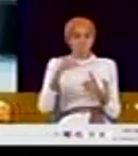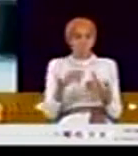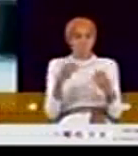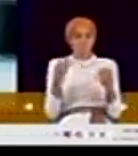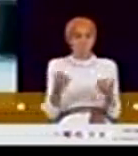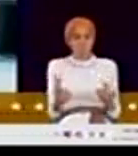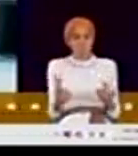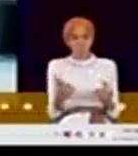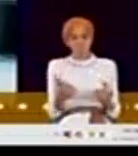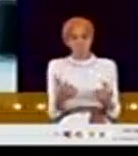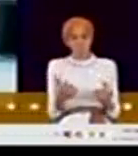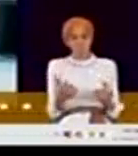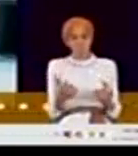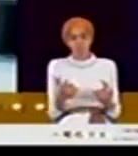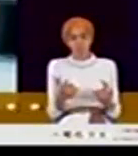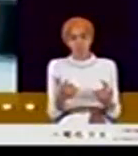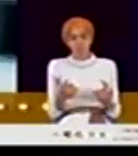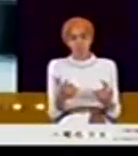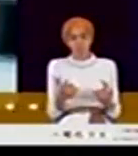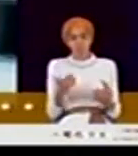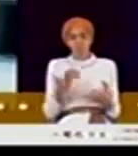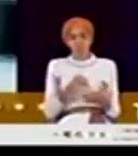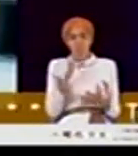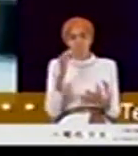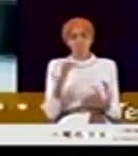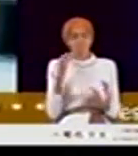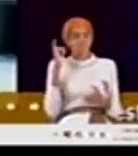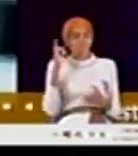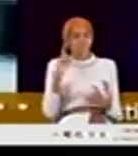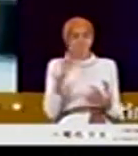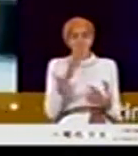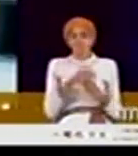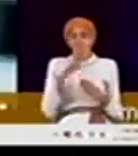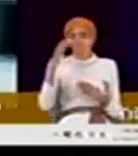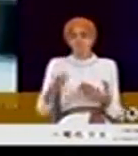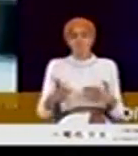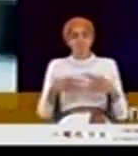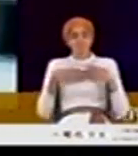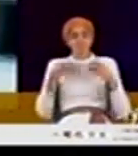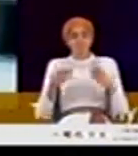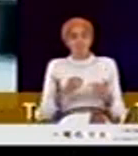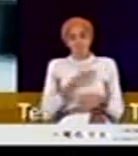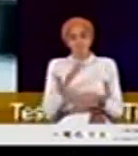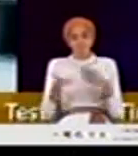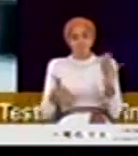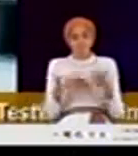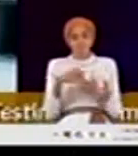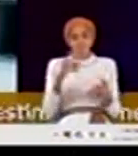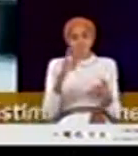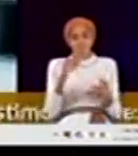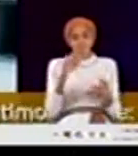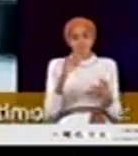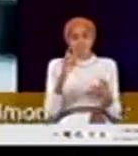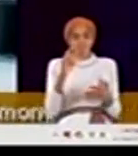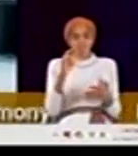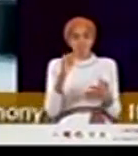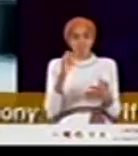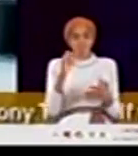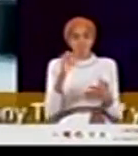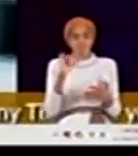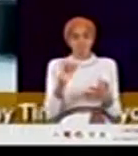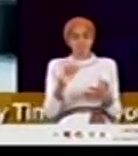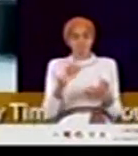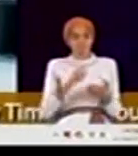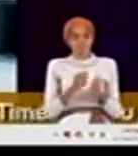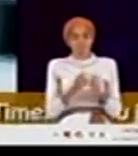run 100%. Praise the Lord. All these things, I can tell you, I have an okay